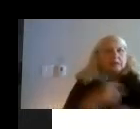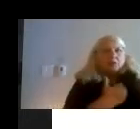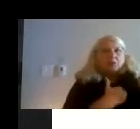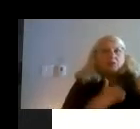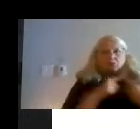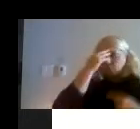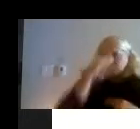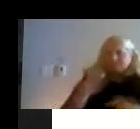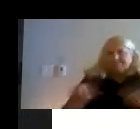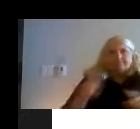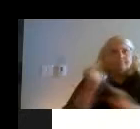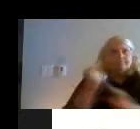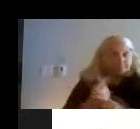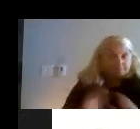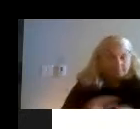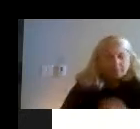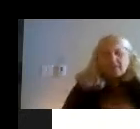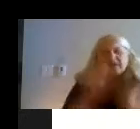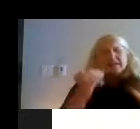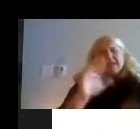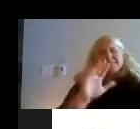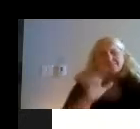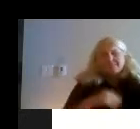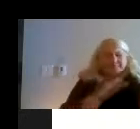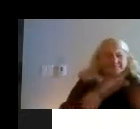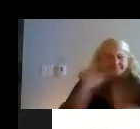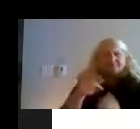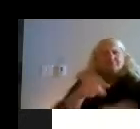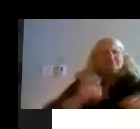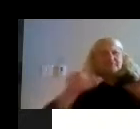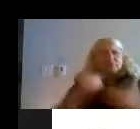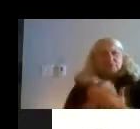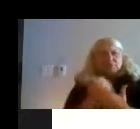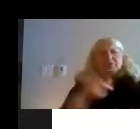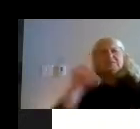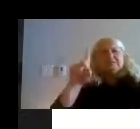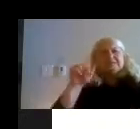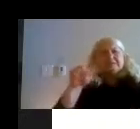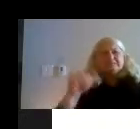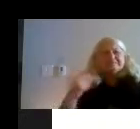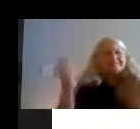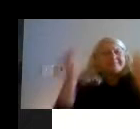Invisibility in the data. Indigenous people have been largely rendered invisible in health data.